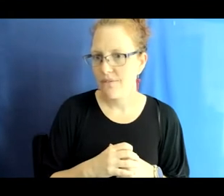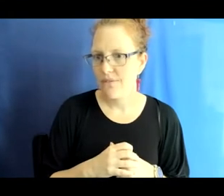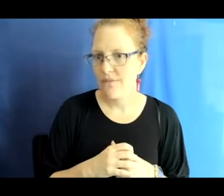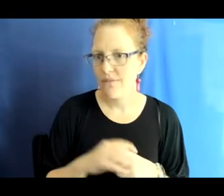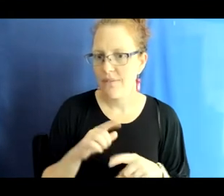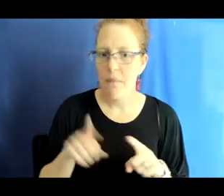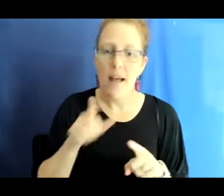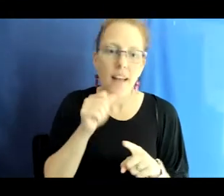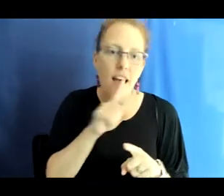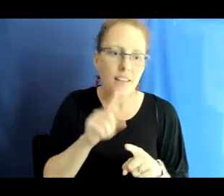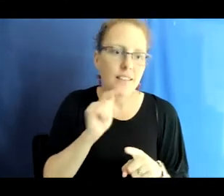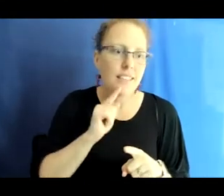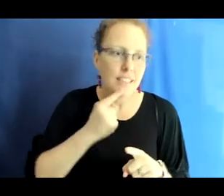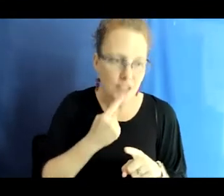seriously,